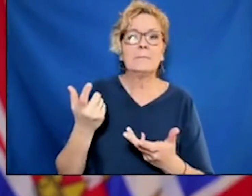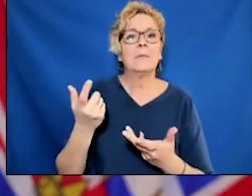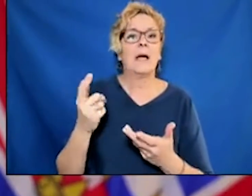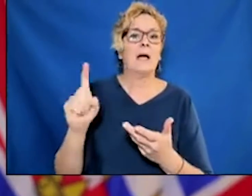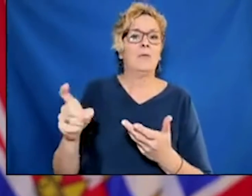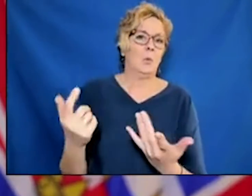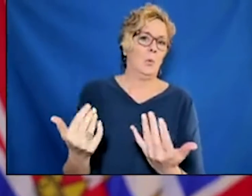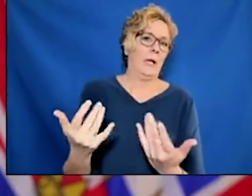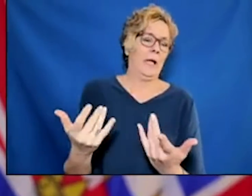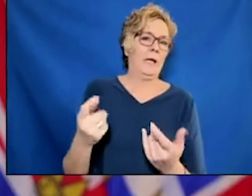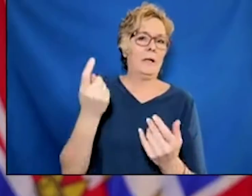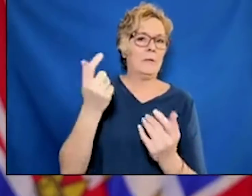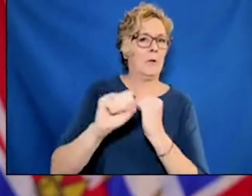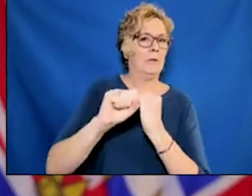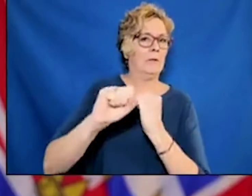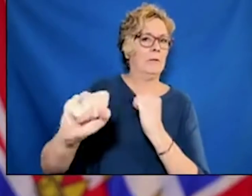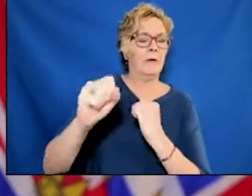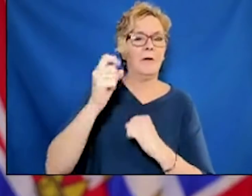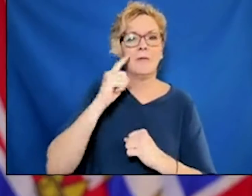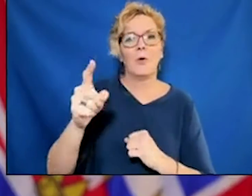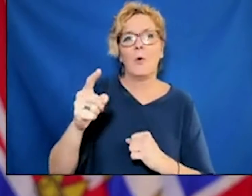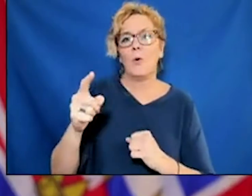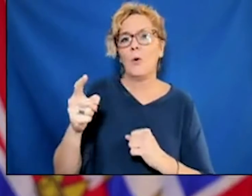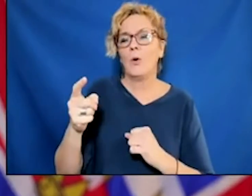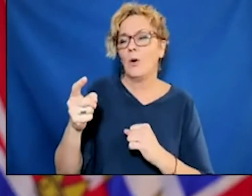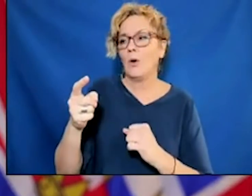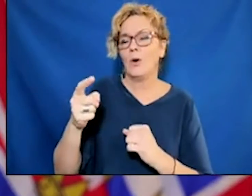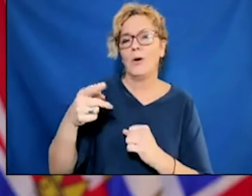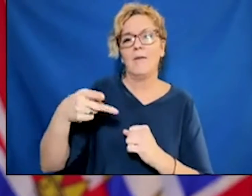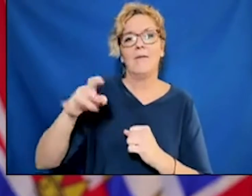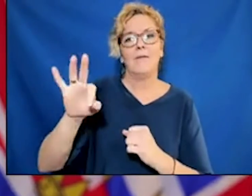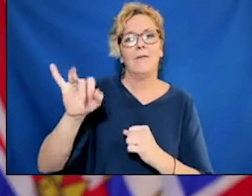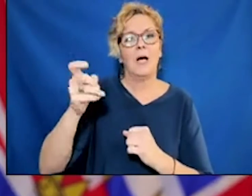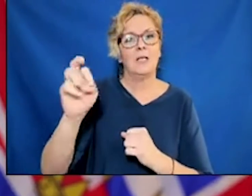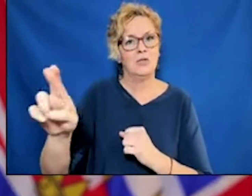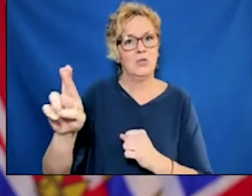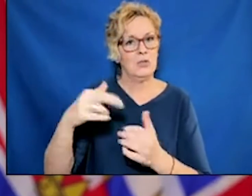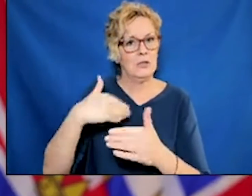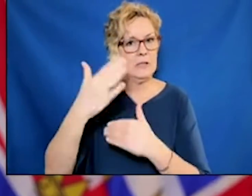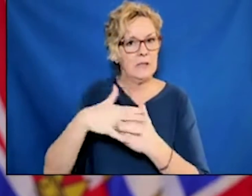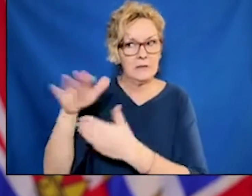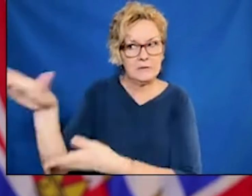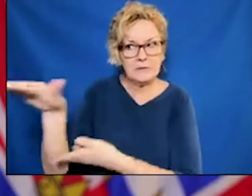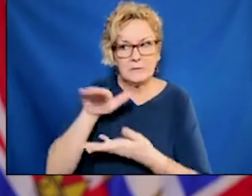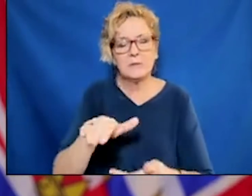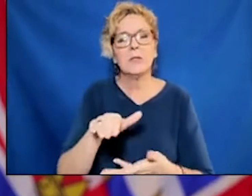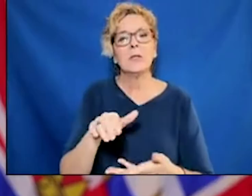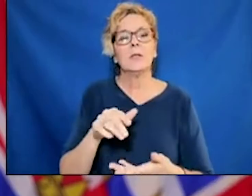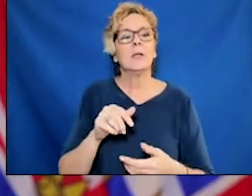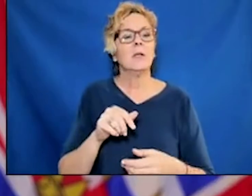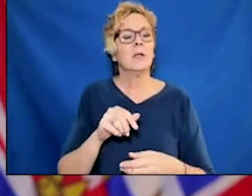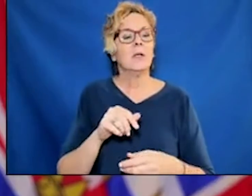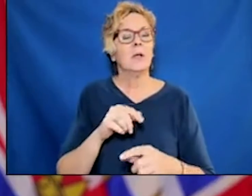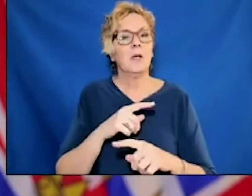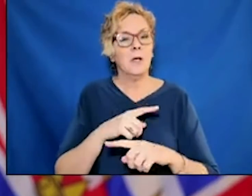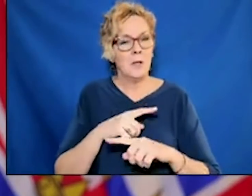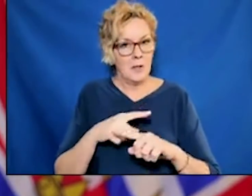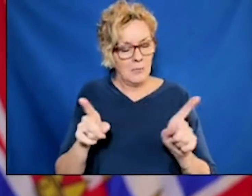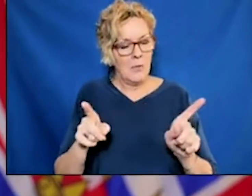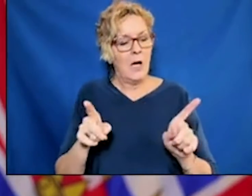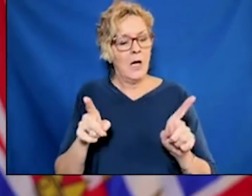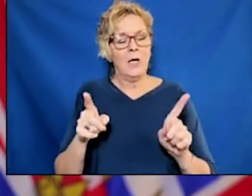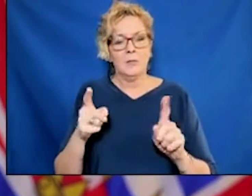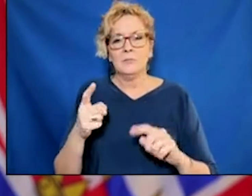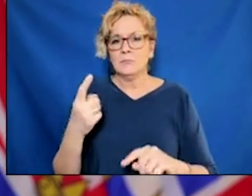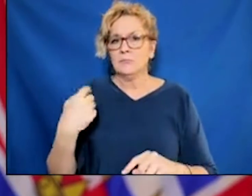will receive the extra doses at the end of February and early March to be able to continue to expand our first dose program